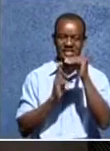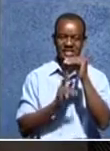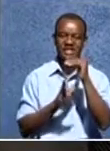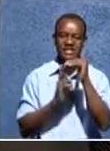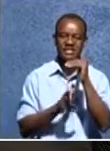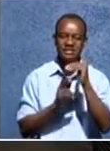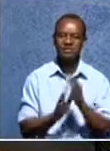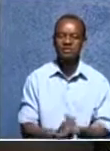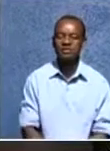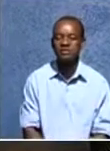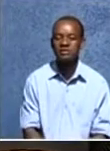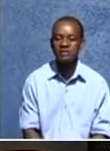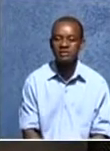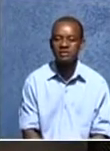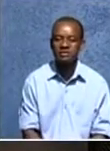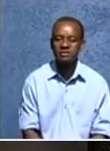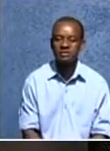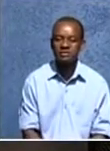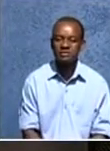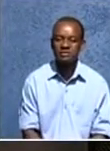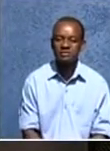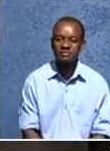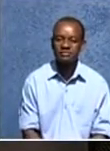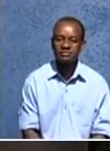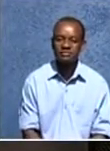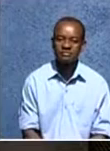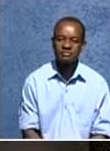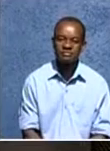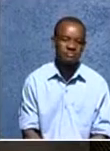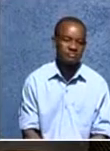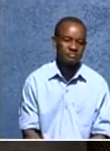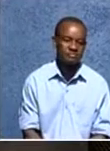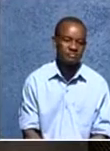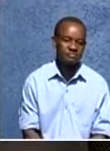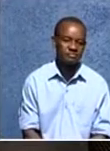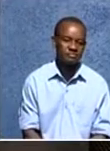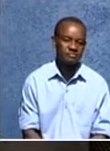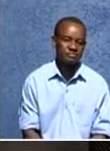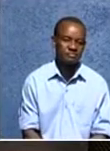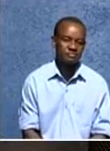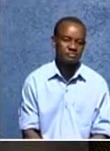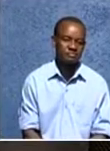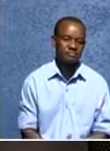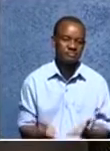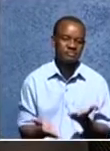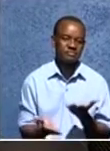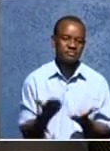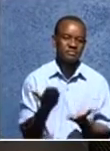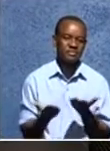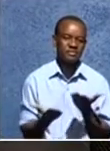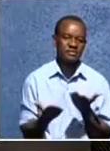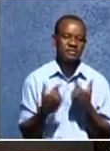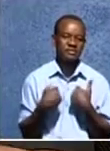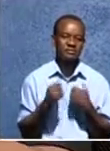Maybe just to give you a brief snapshot with regards to the expansions at Hosea Kutako, is that we're looking